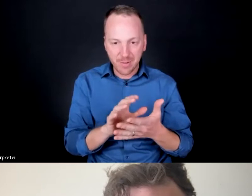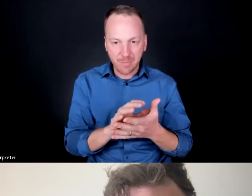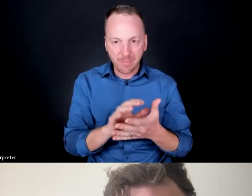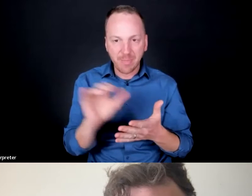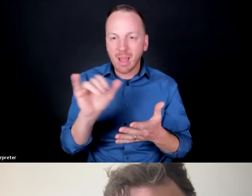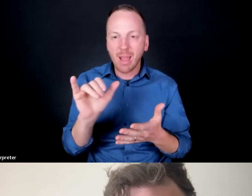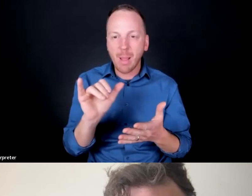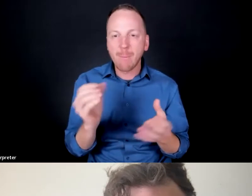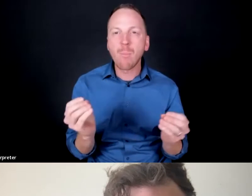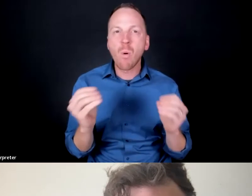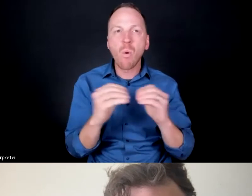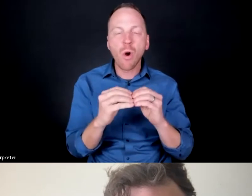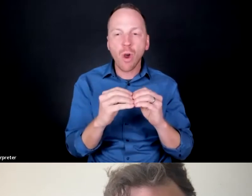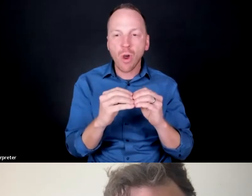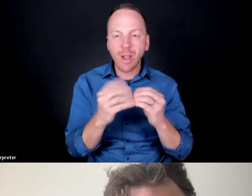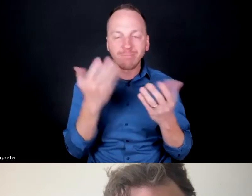like the more,